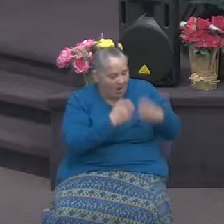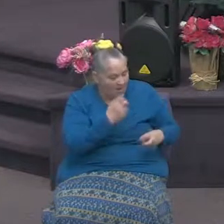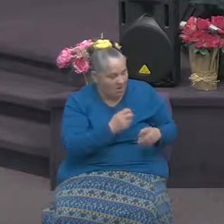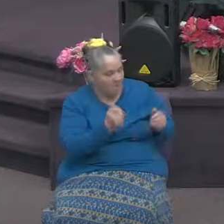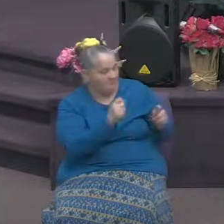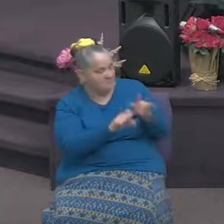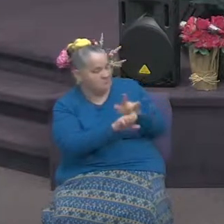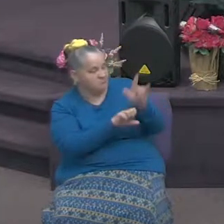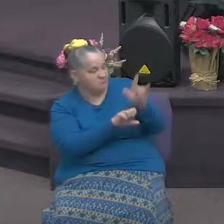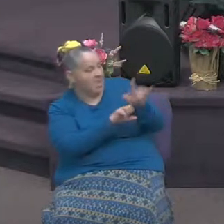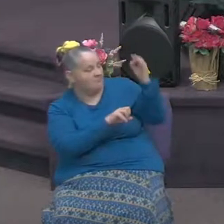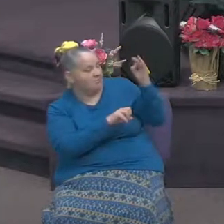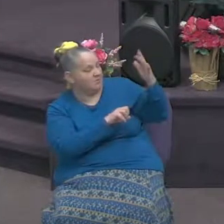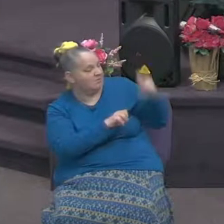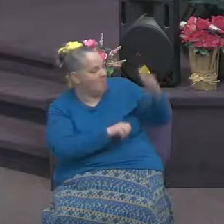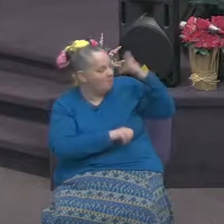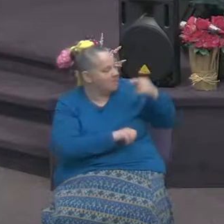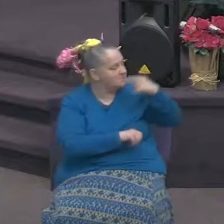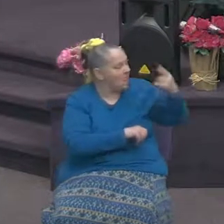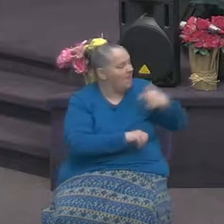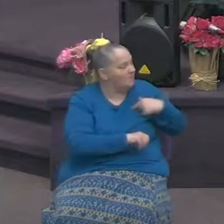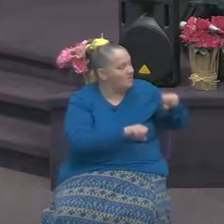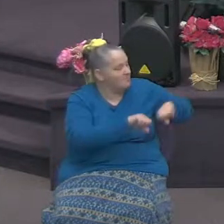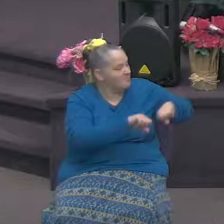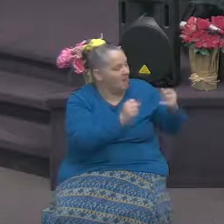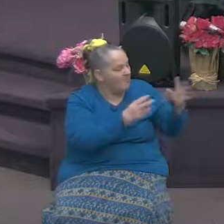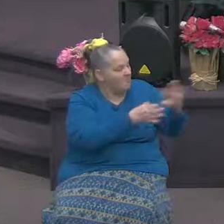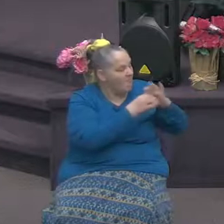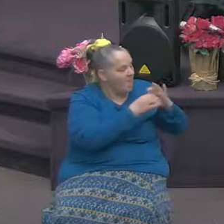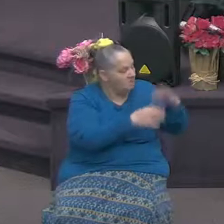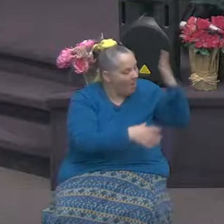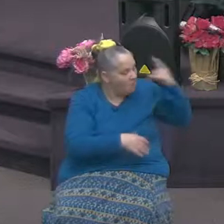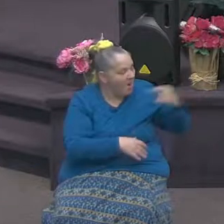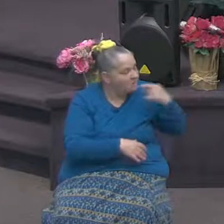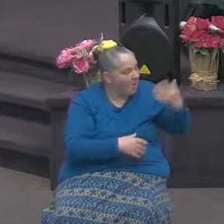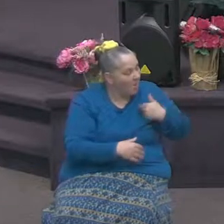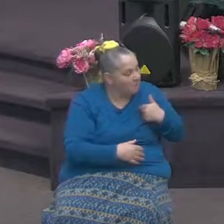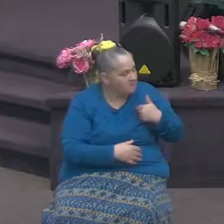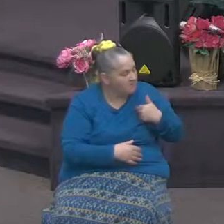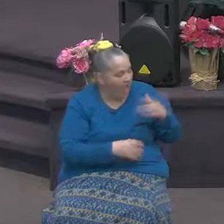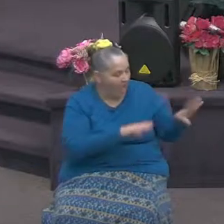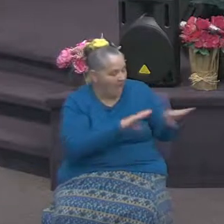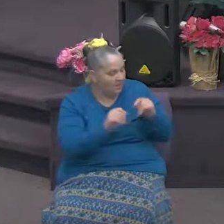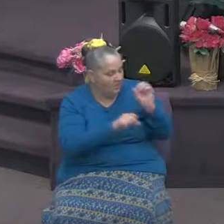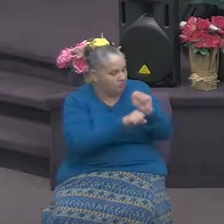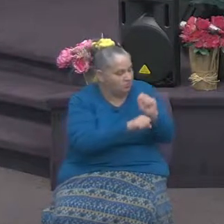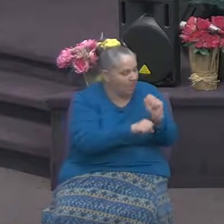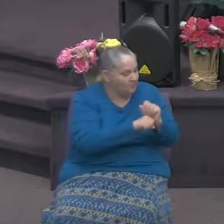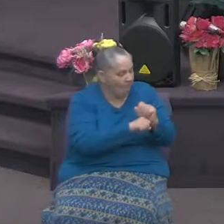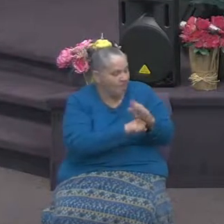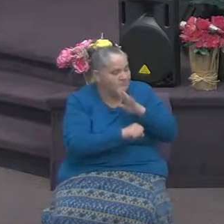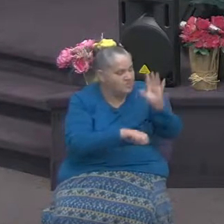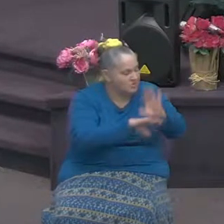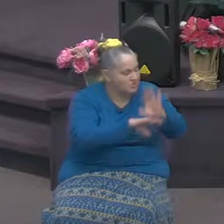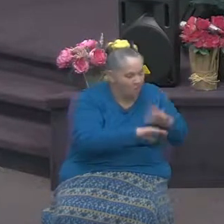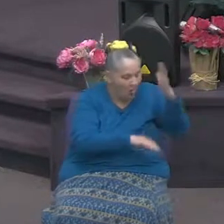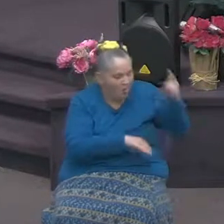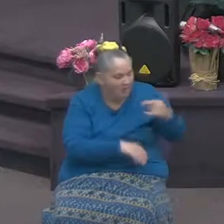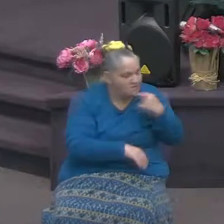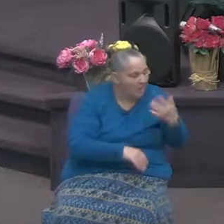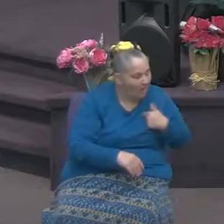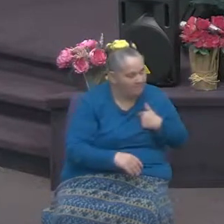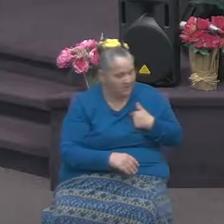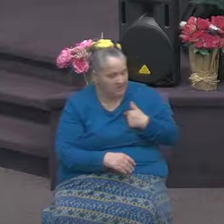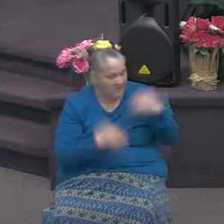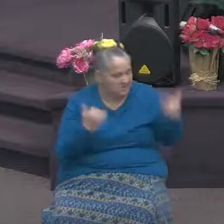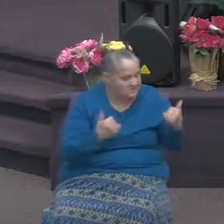to blame the preacher. Why did you tell me to break up in that relationship? Why did you tell me to leave that job so I can be in church? Why did you